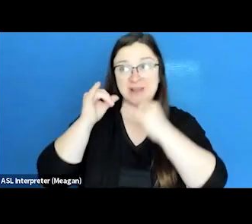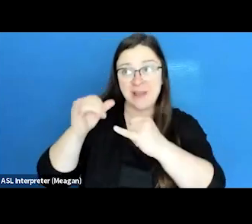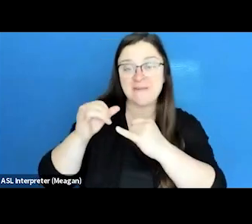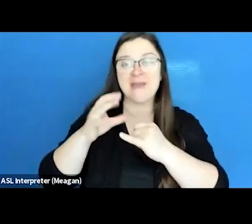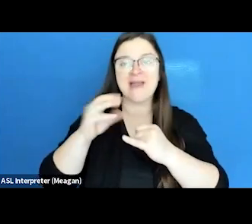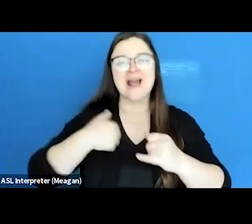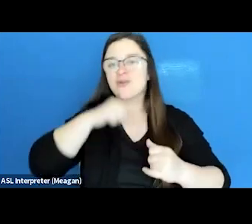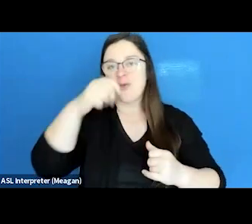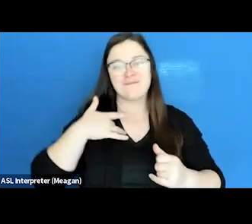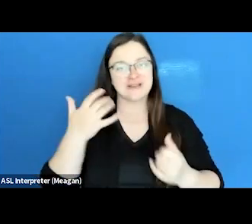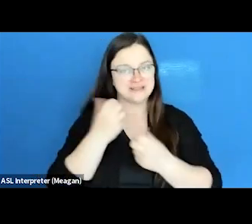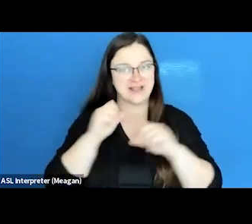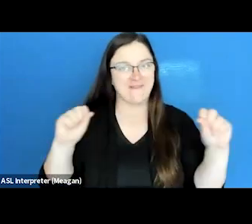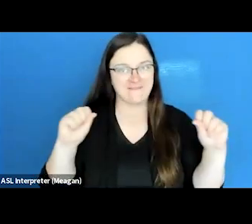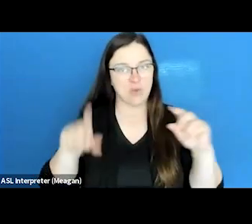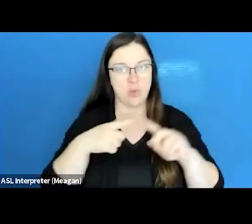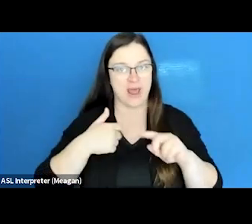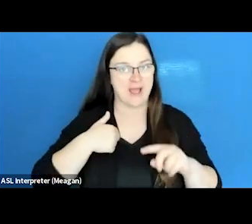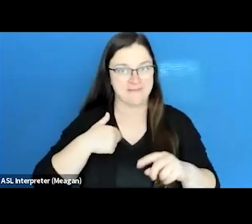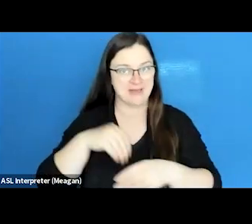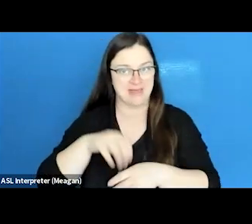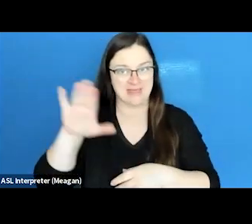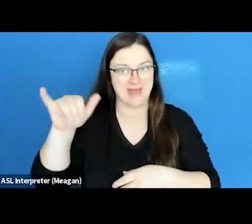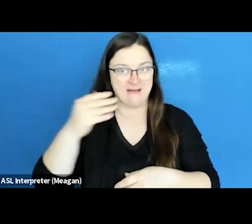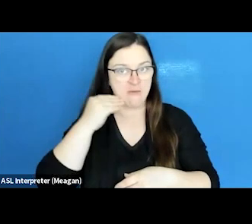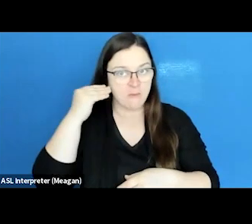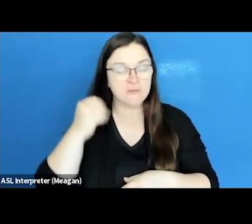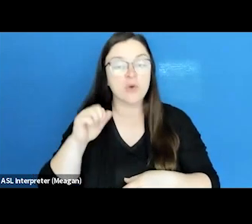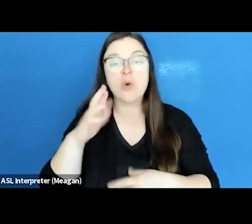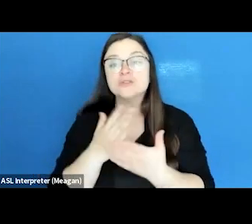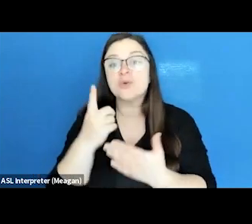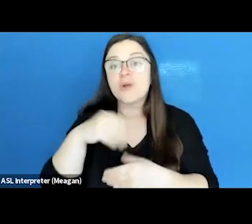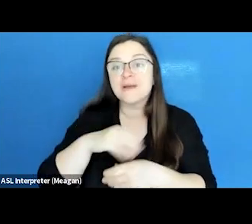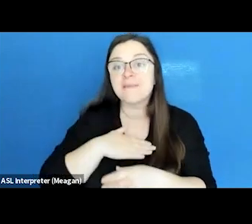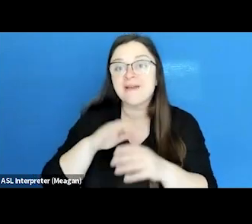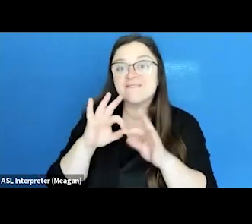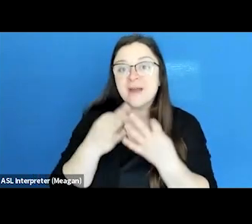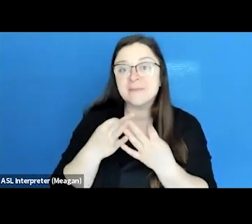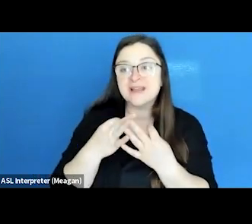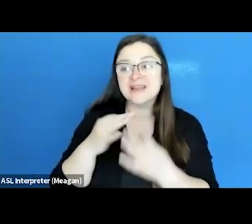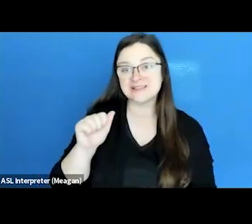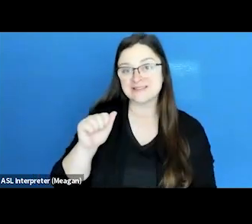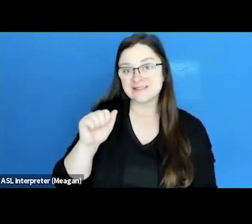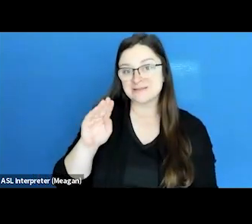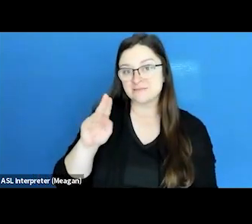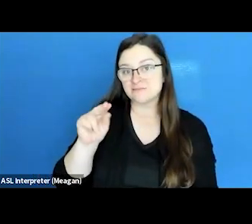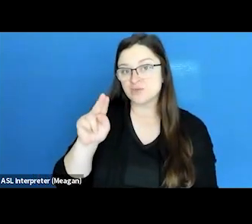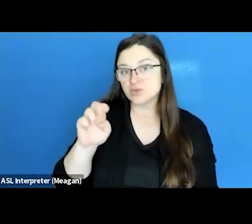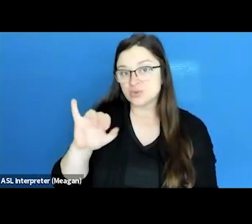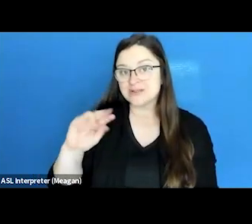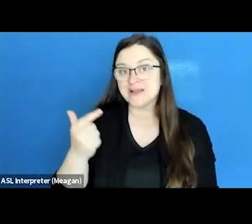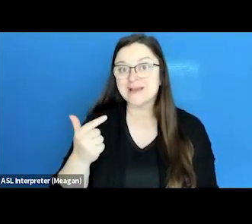at home. Or someone in my family is abusing me and I need to be in a safe